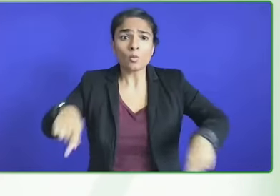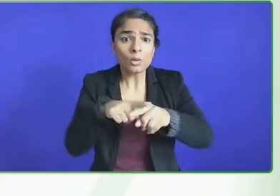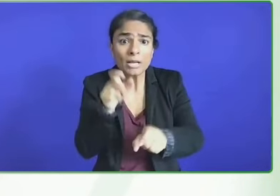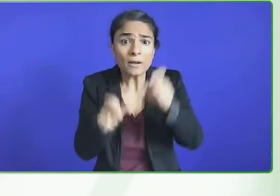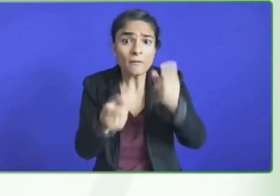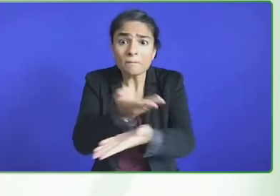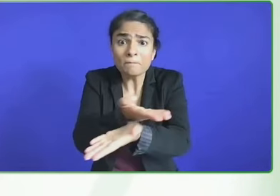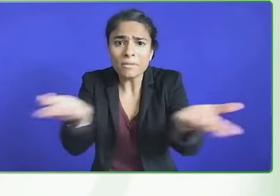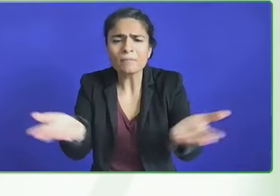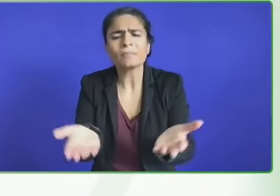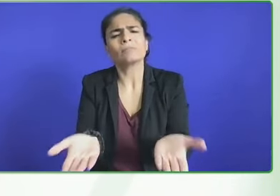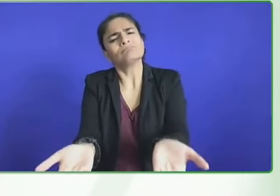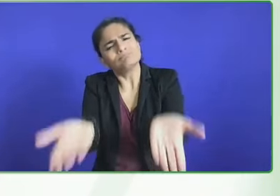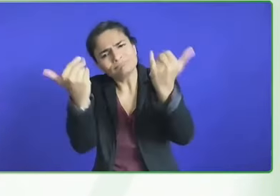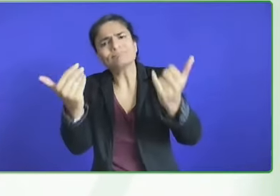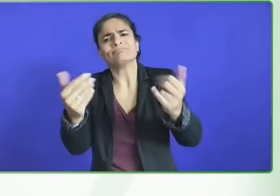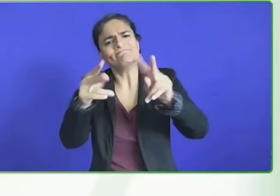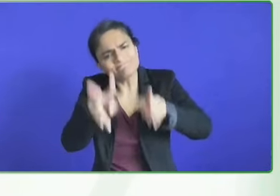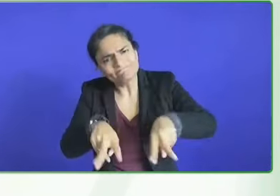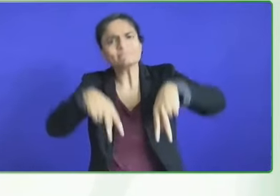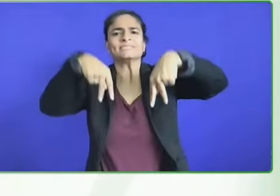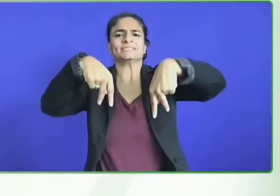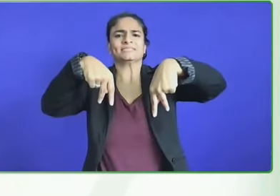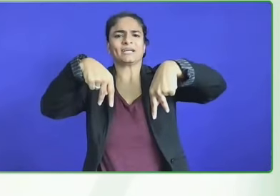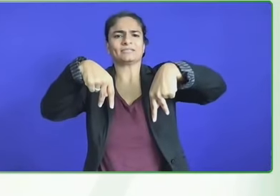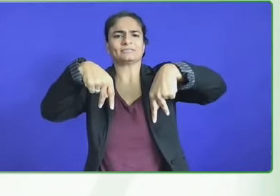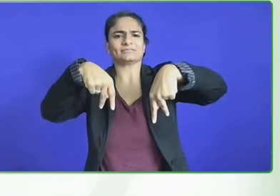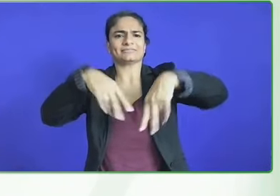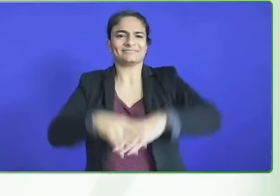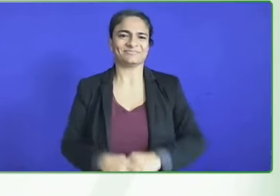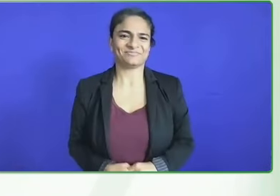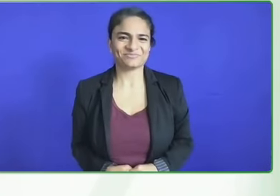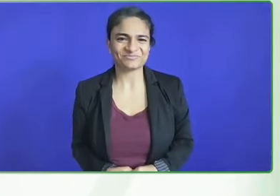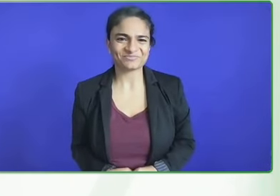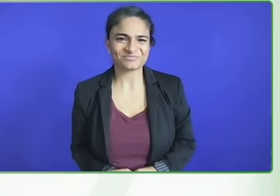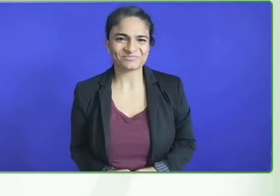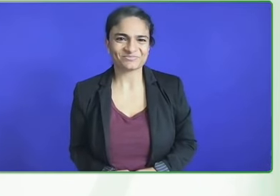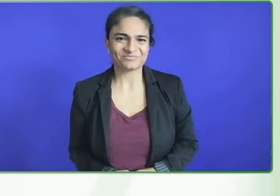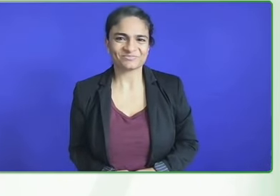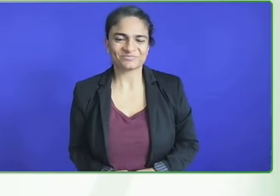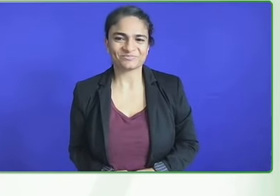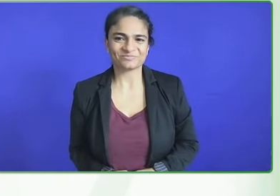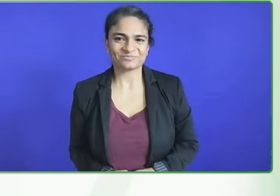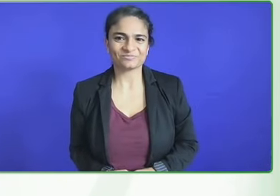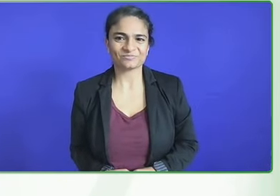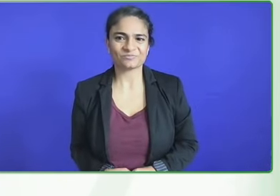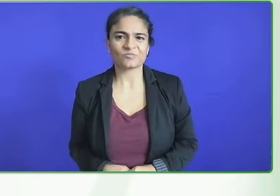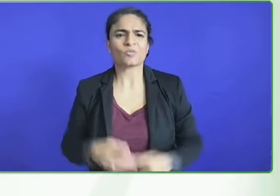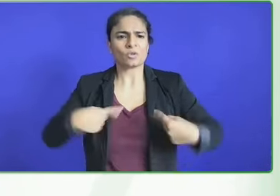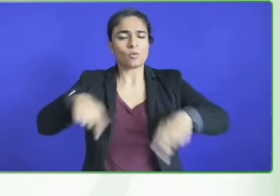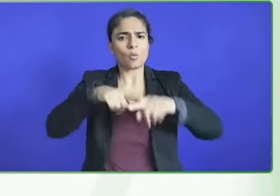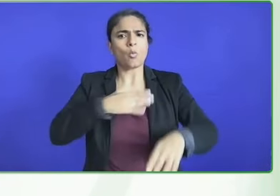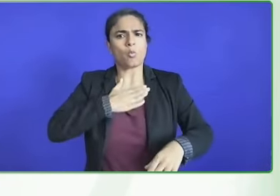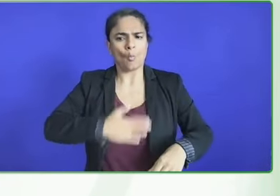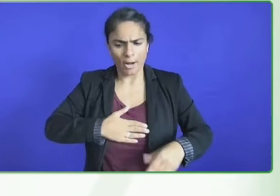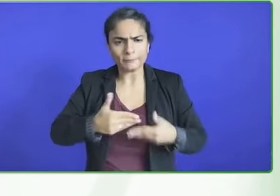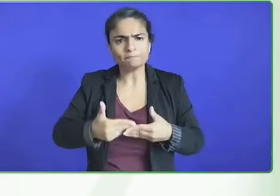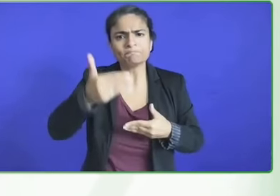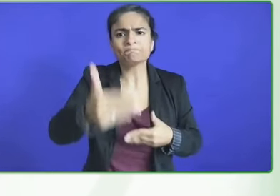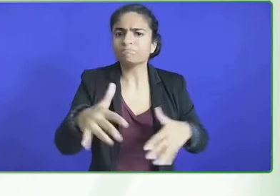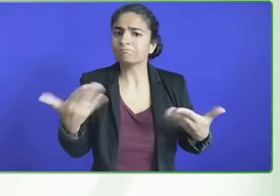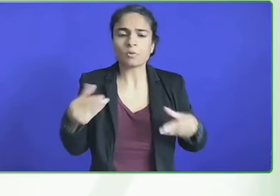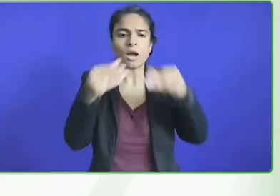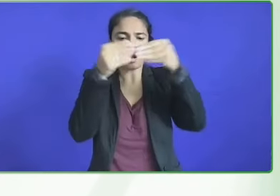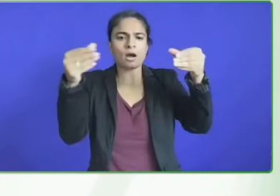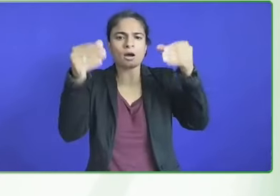we'll do a report with policy papers based on the presentations today. And you saw at the beginning that Daniela BAS from the UNDESA